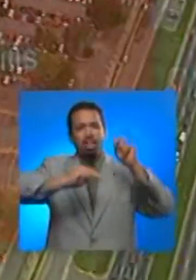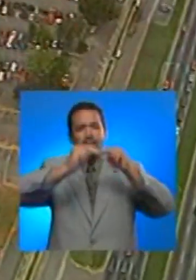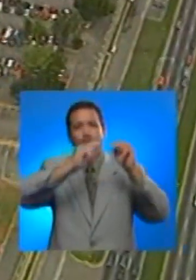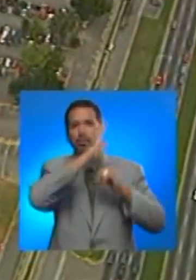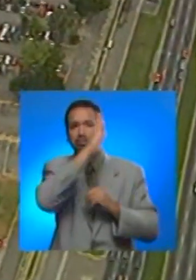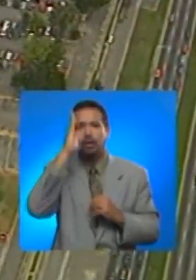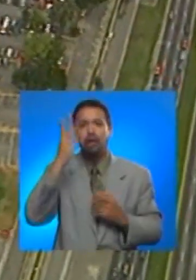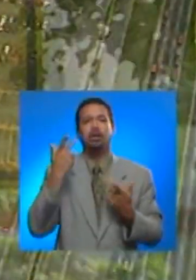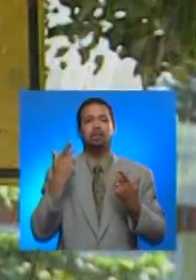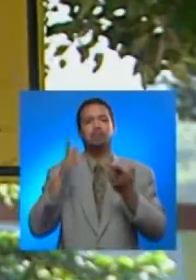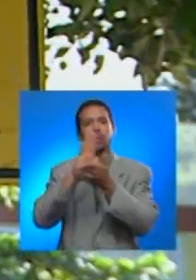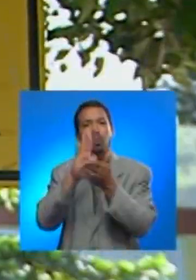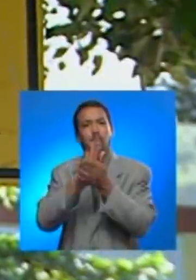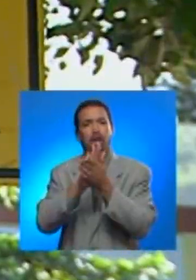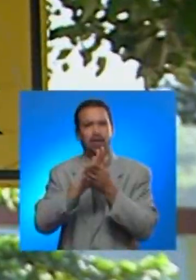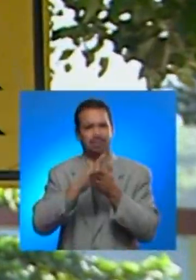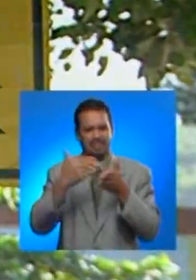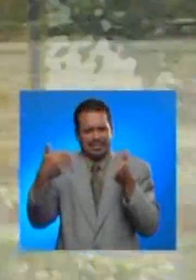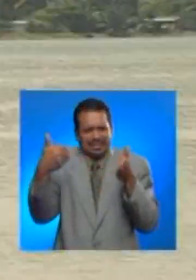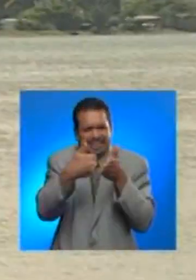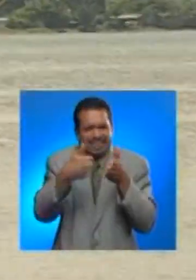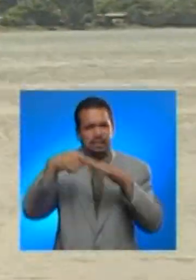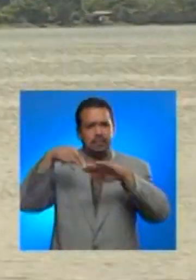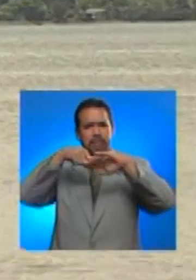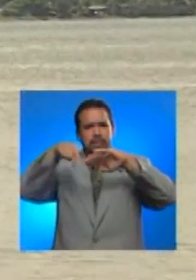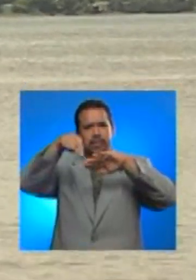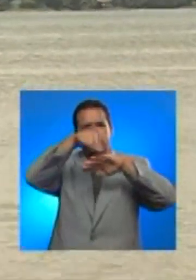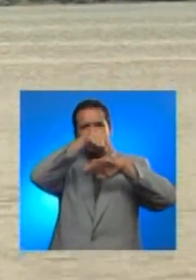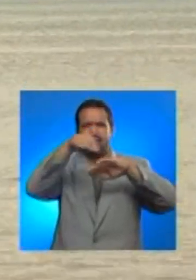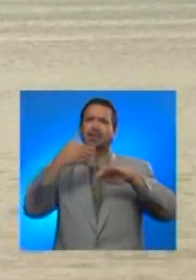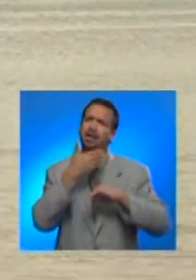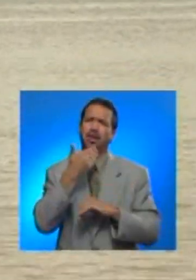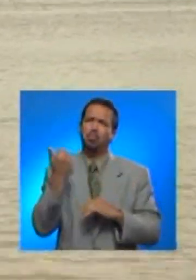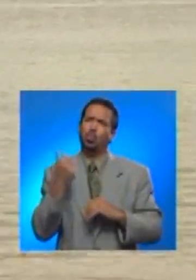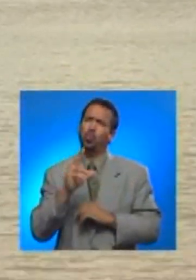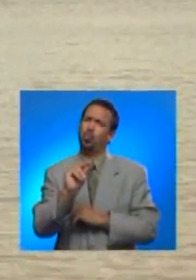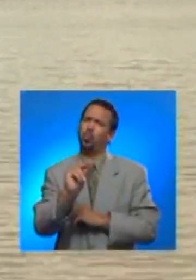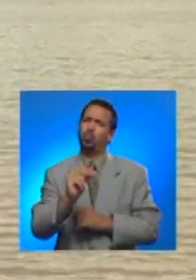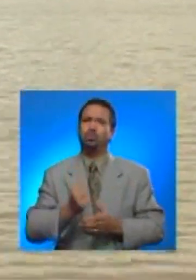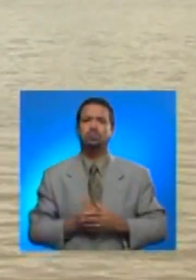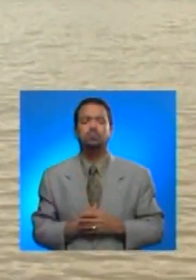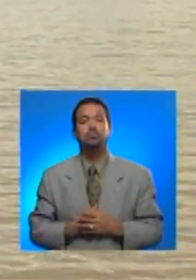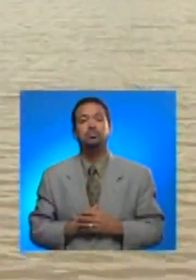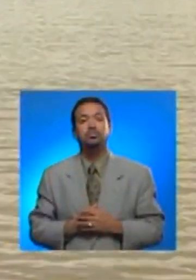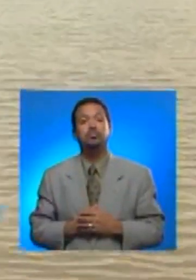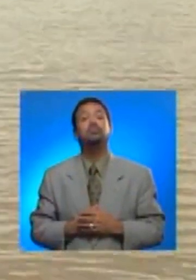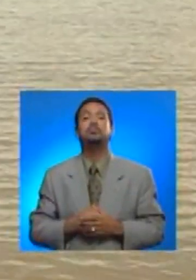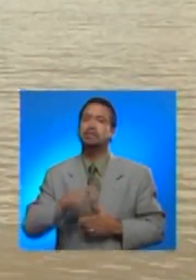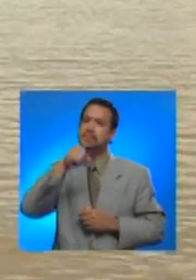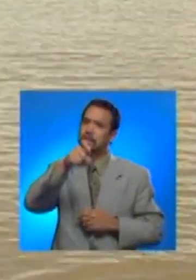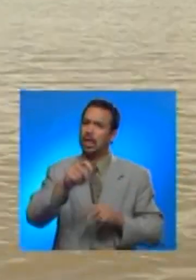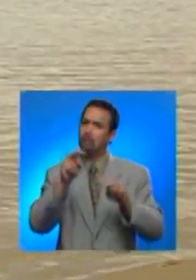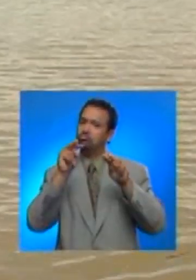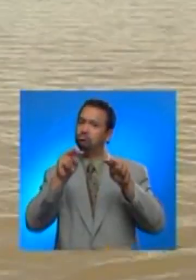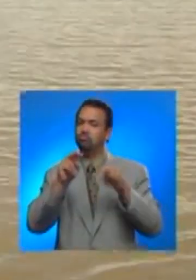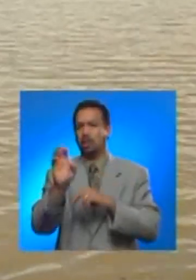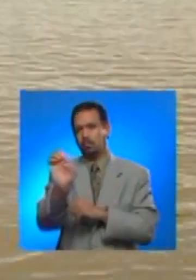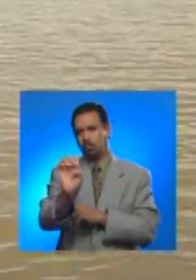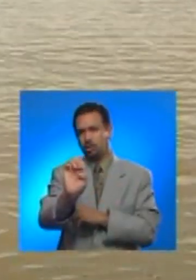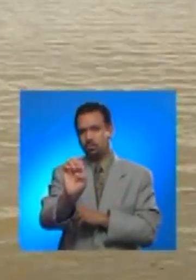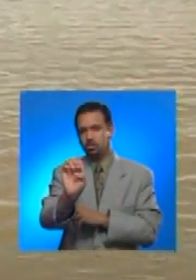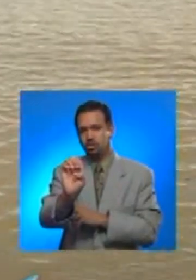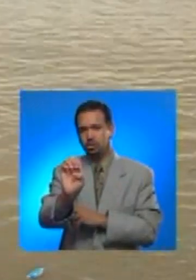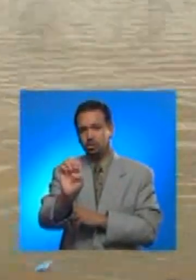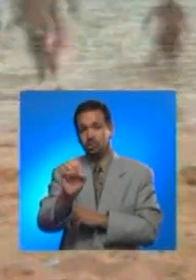Construction of hospitals, schools, and other critical facilities near the coast must be avoided. Always be on alert for